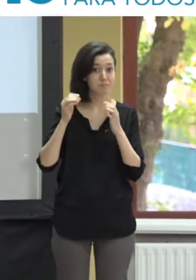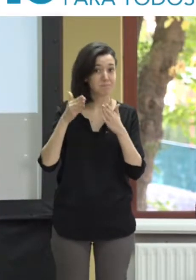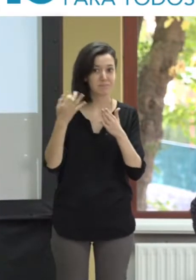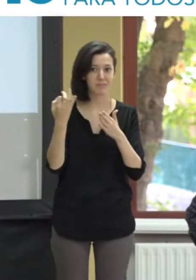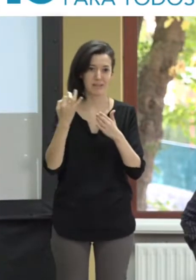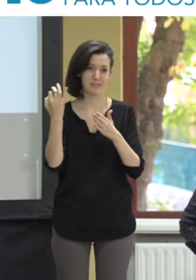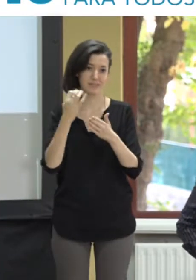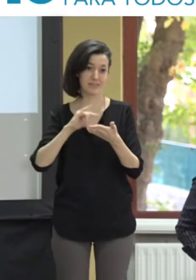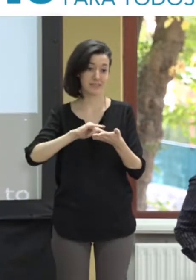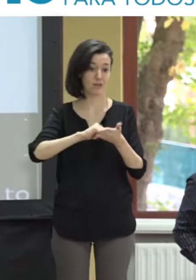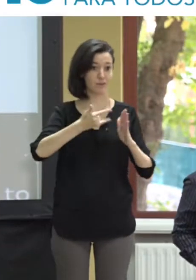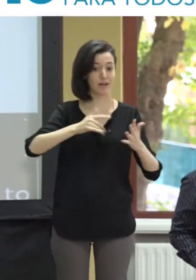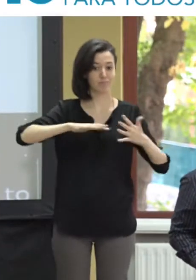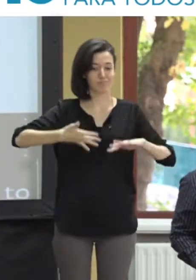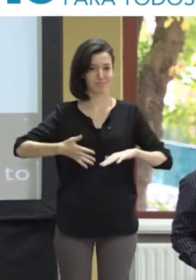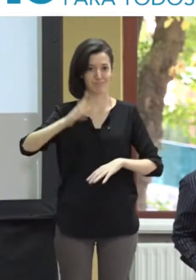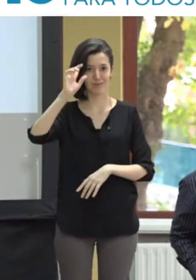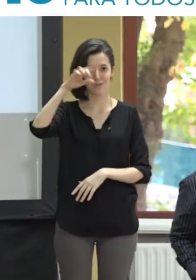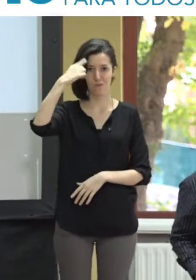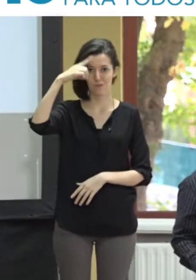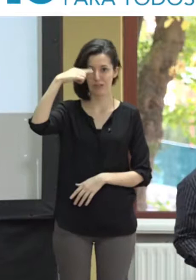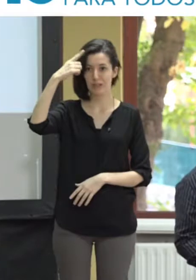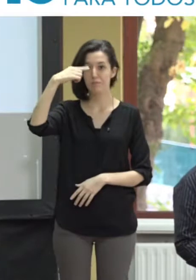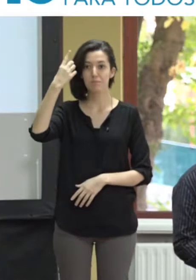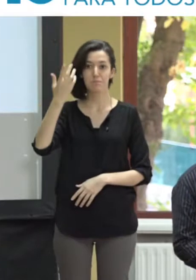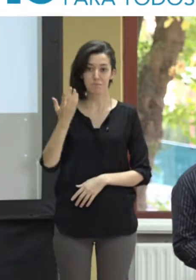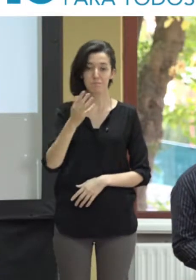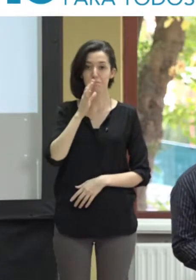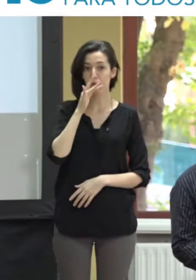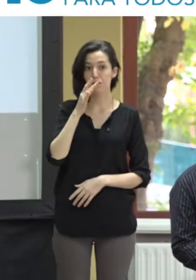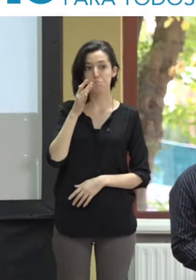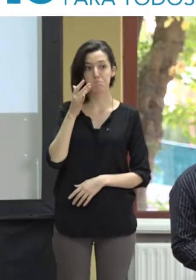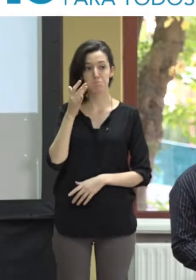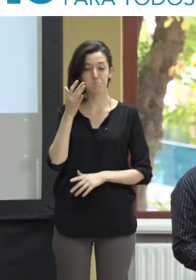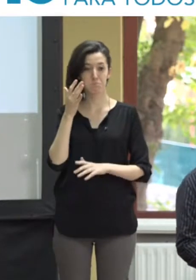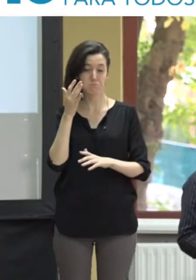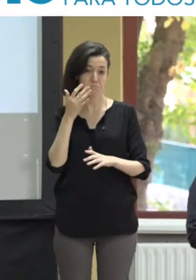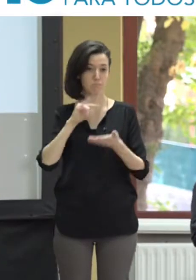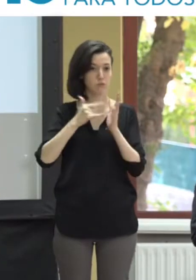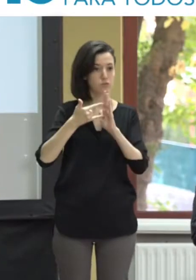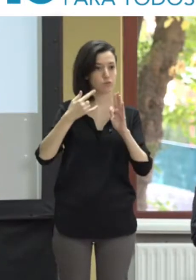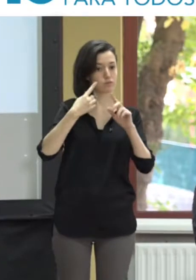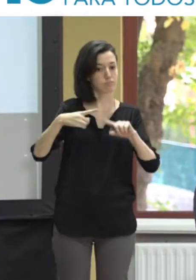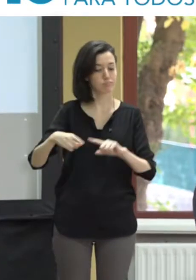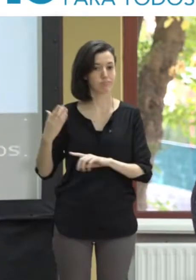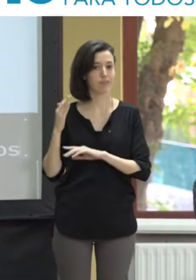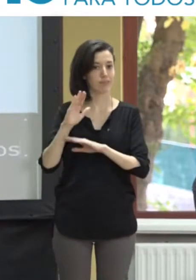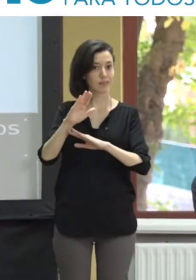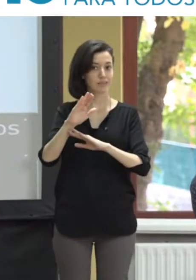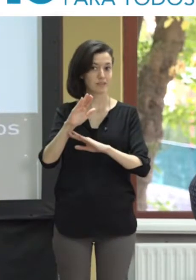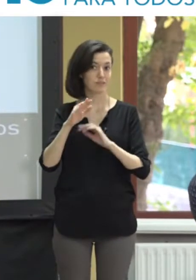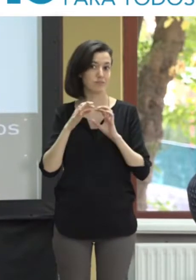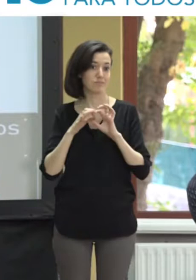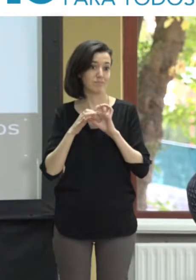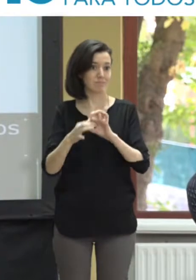devoted to technology applied to culture. And we're going to see different projects